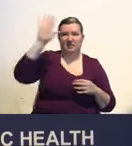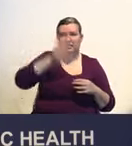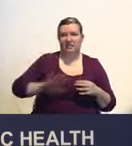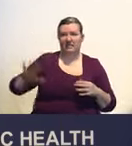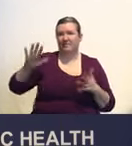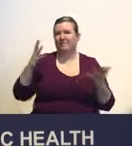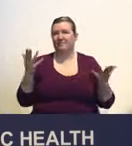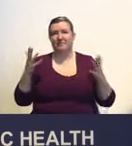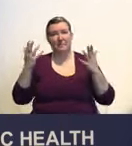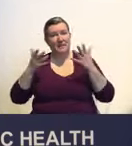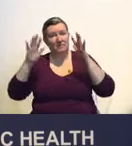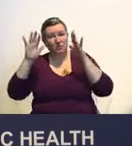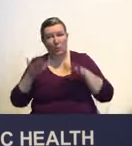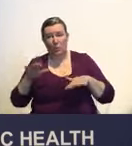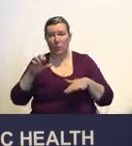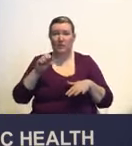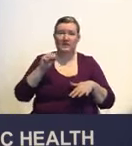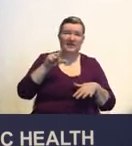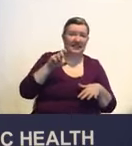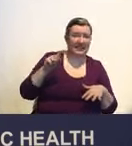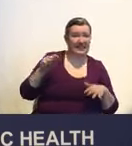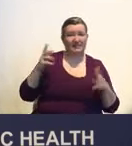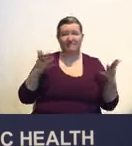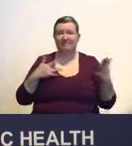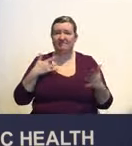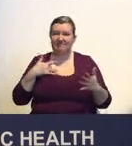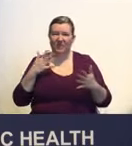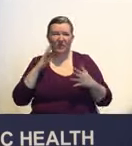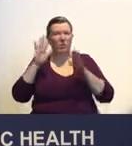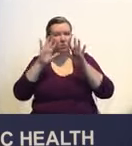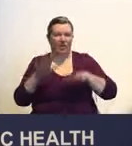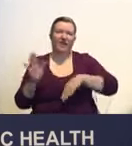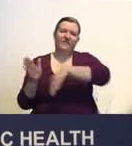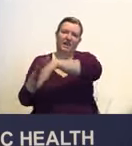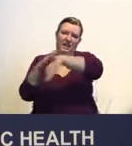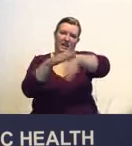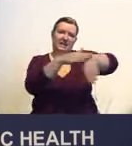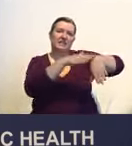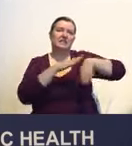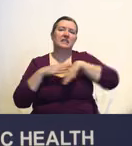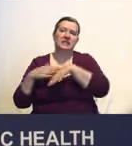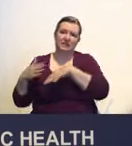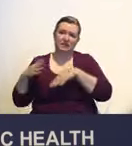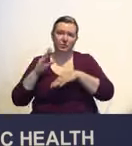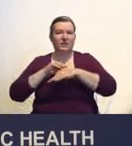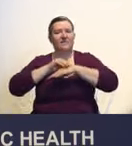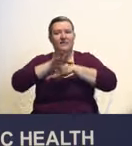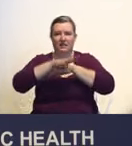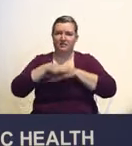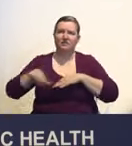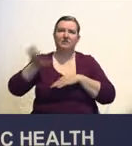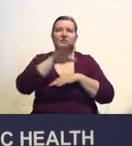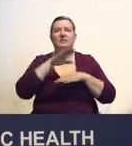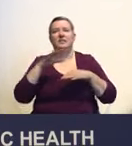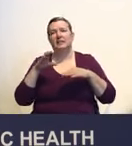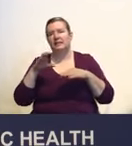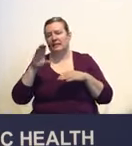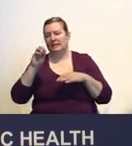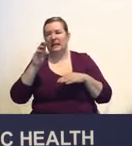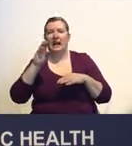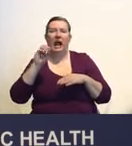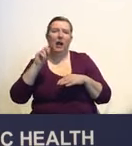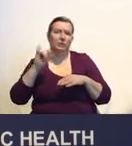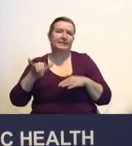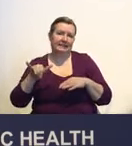amounts. We do expect advisories to be expanded to other counties depending upon what that looks like. The certainty